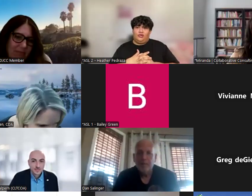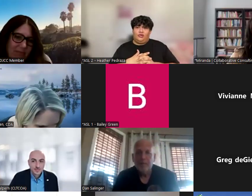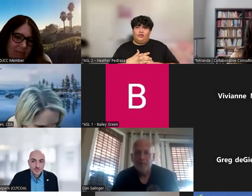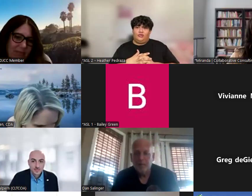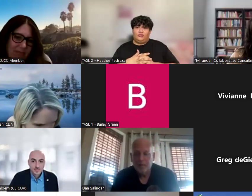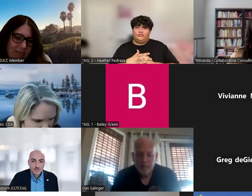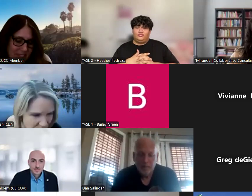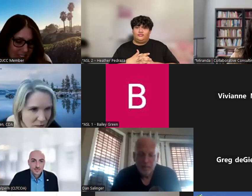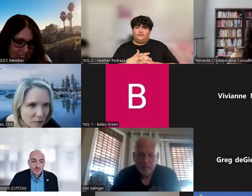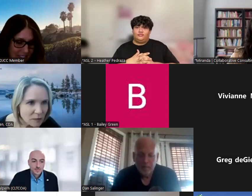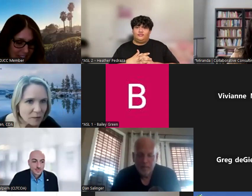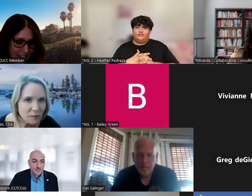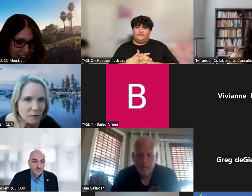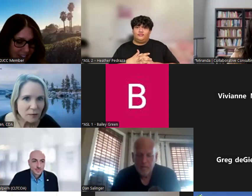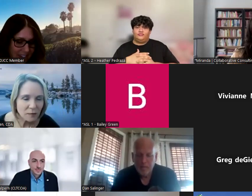Alicia?